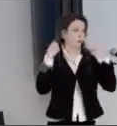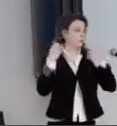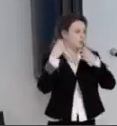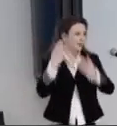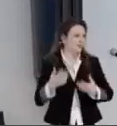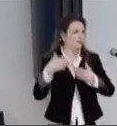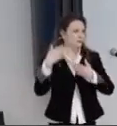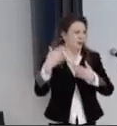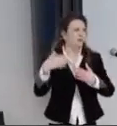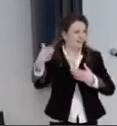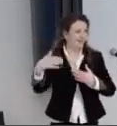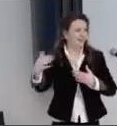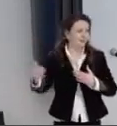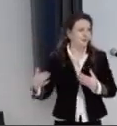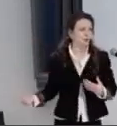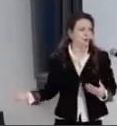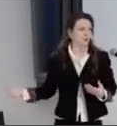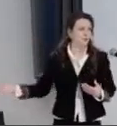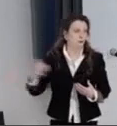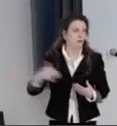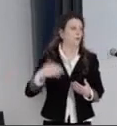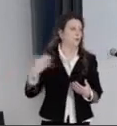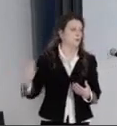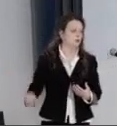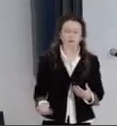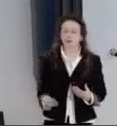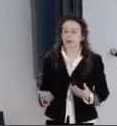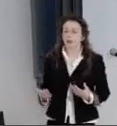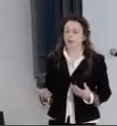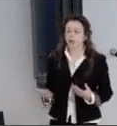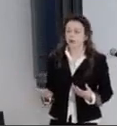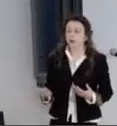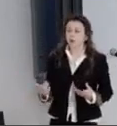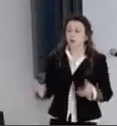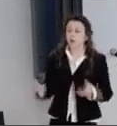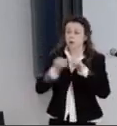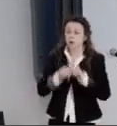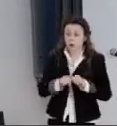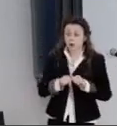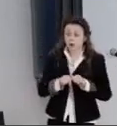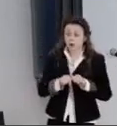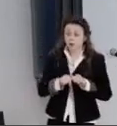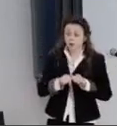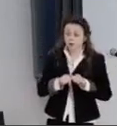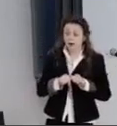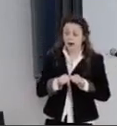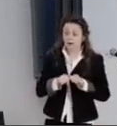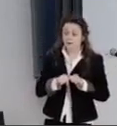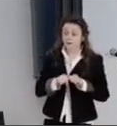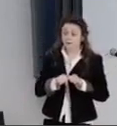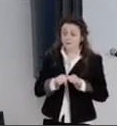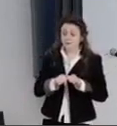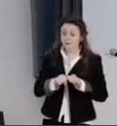people who say this, who can't tell these products apart from those made of real leather, were also aware